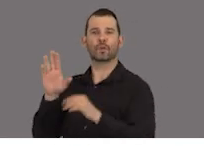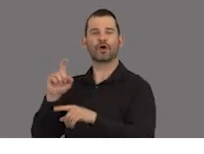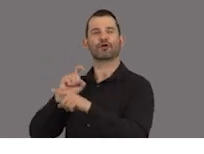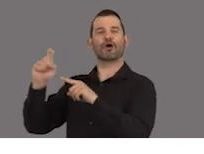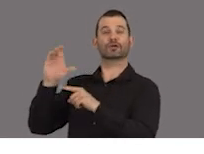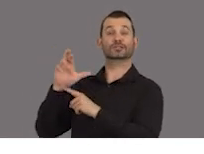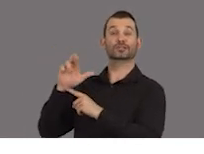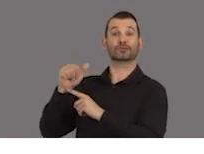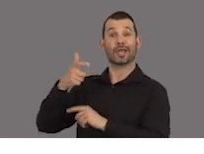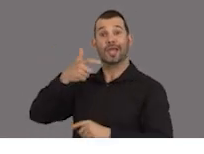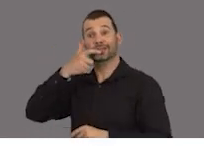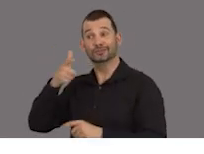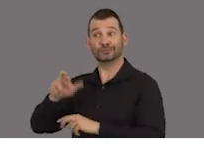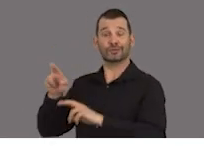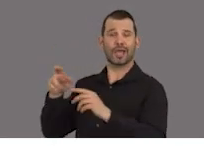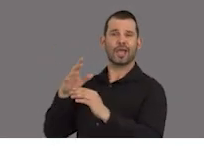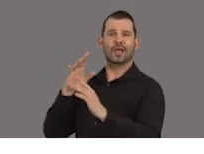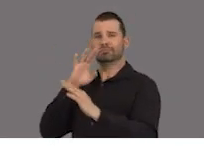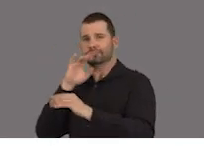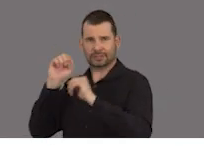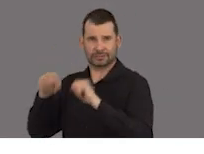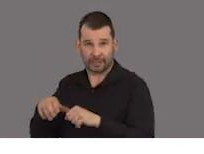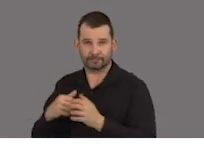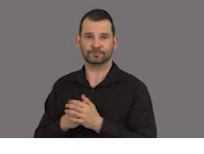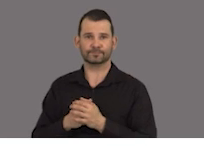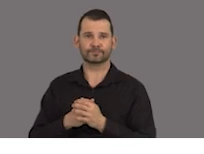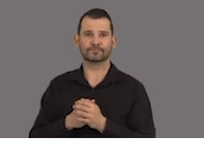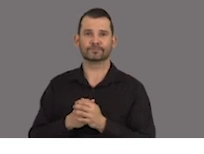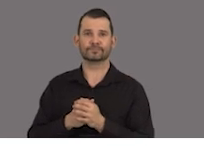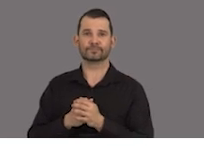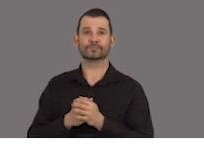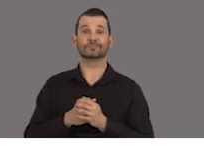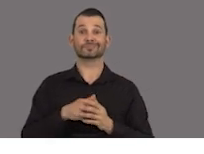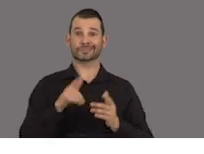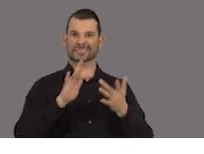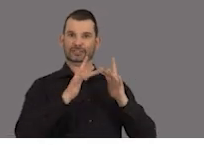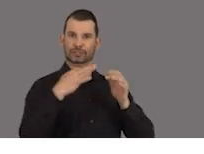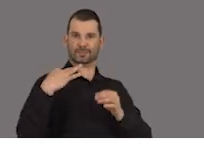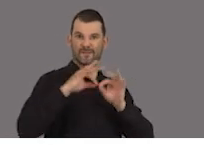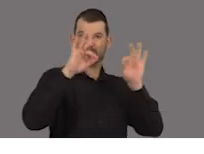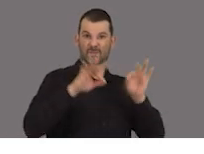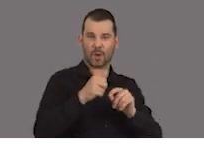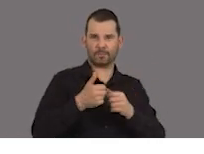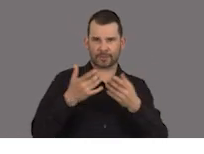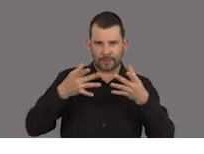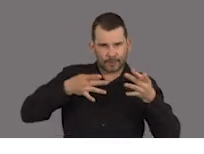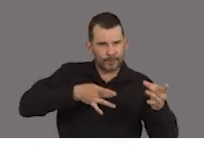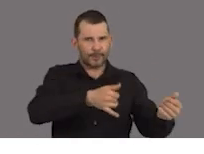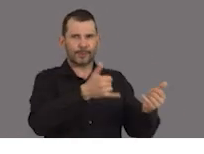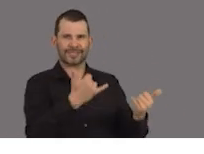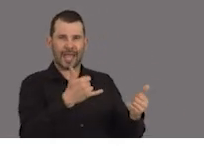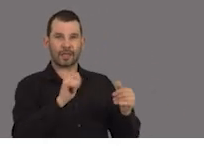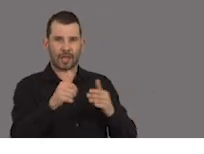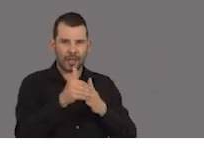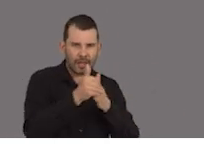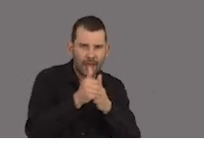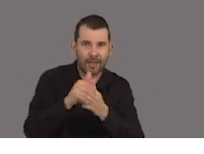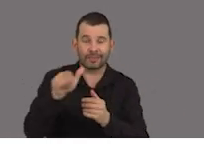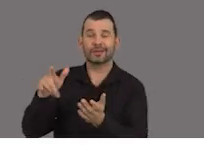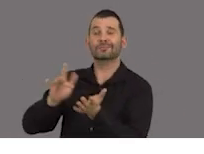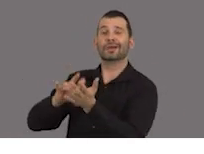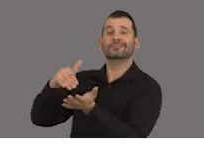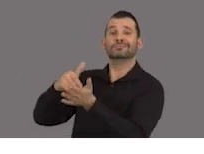by calling a CRA agent. The digital application form was streamlined to guide the medical